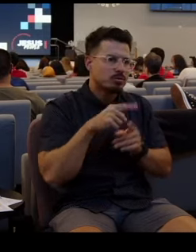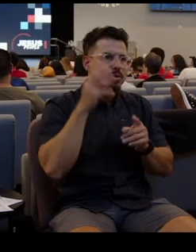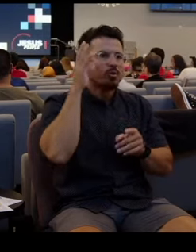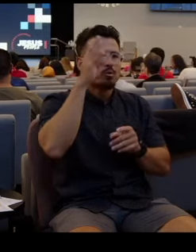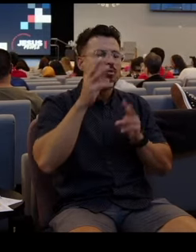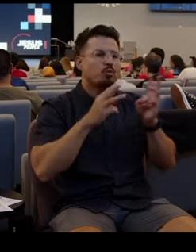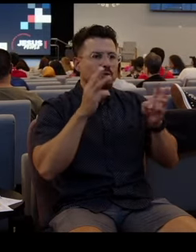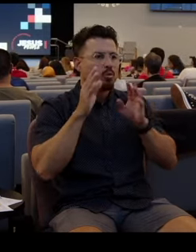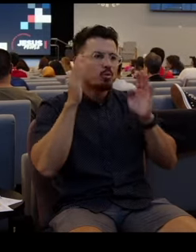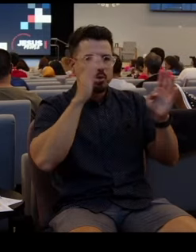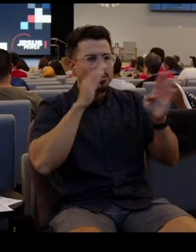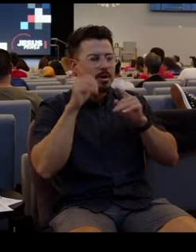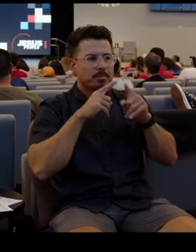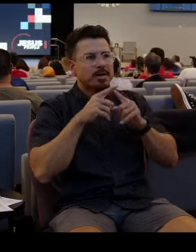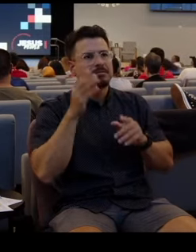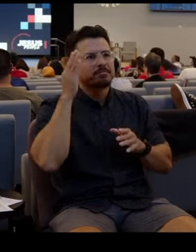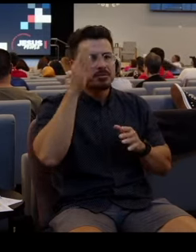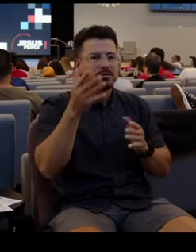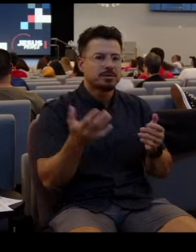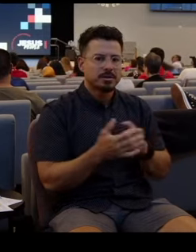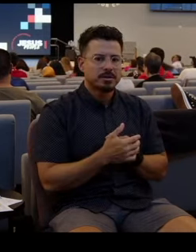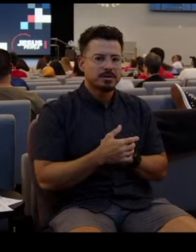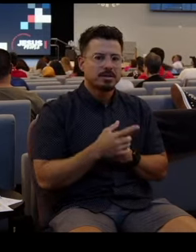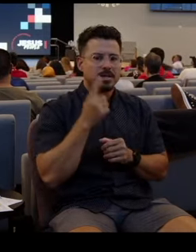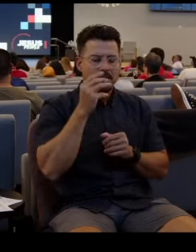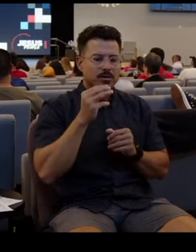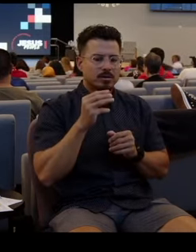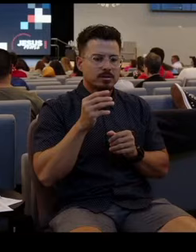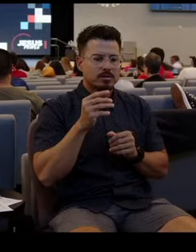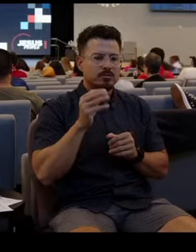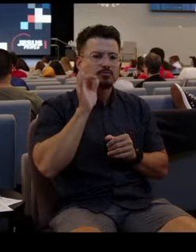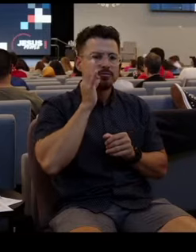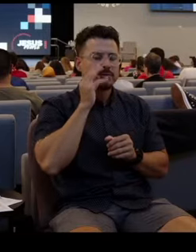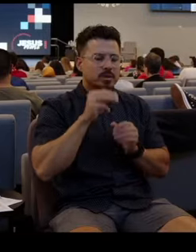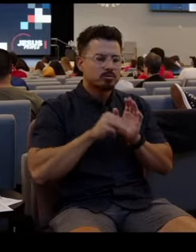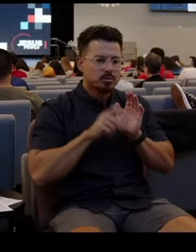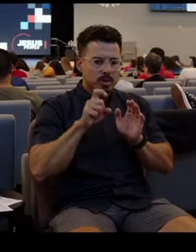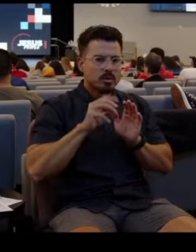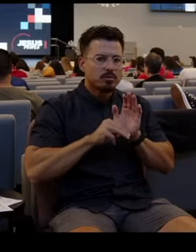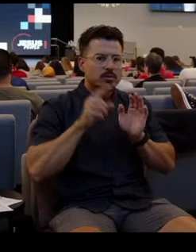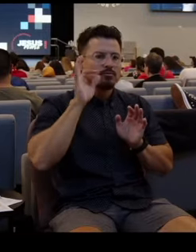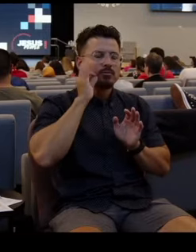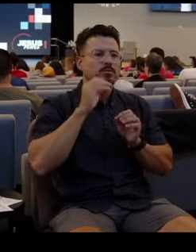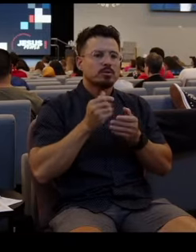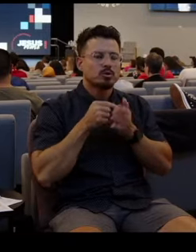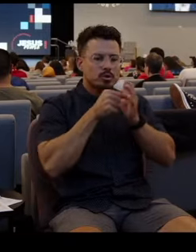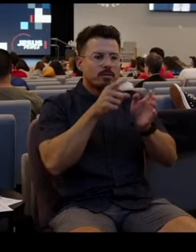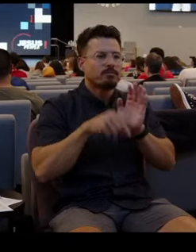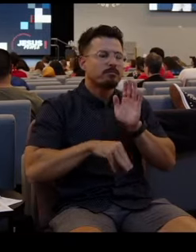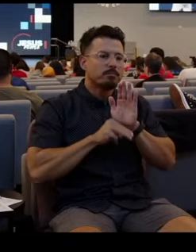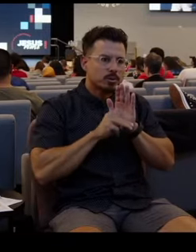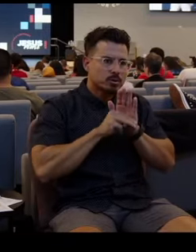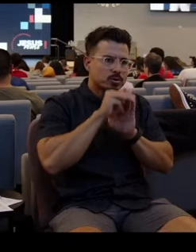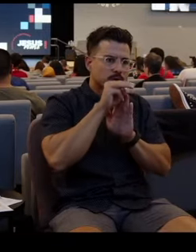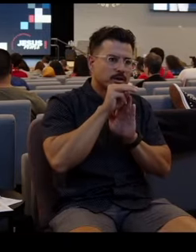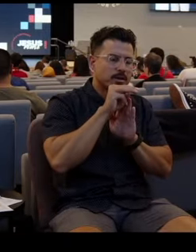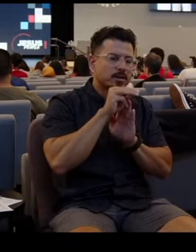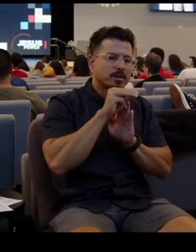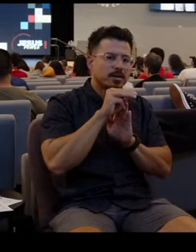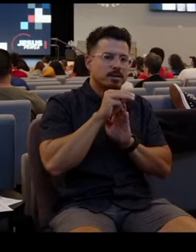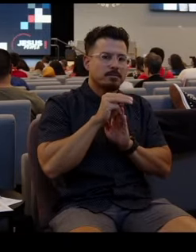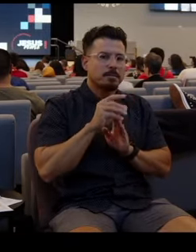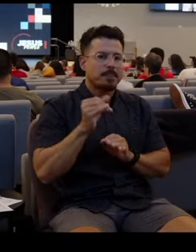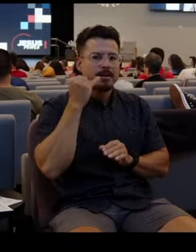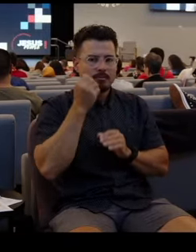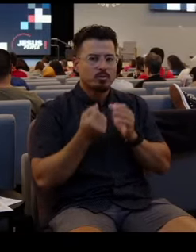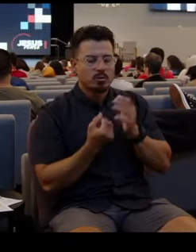Friends, here's my point. Fruitfulness is connected to maturity, and maturity is realized in autonomy. In other words, if you're going to grow up,